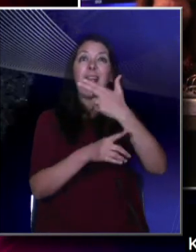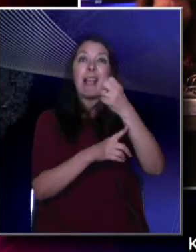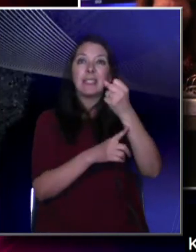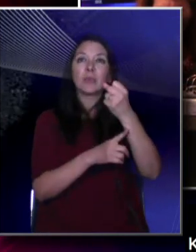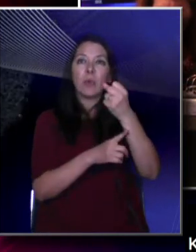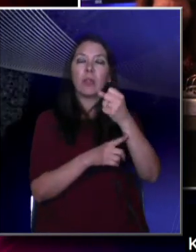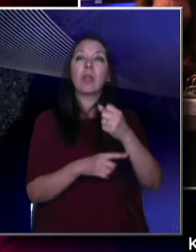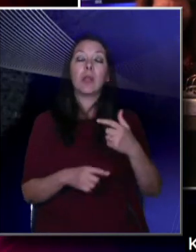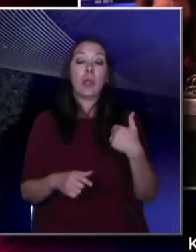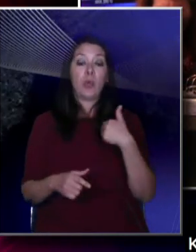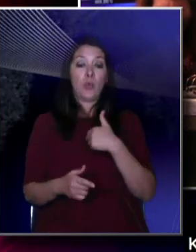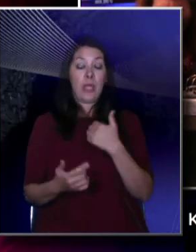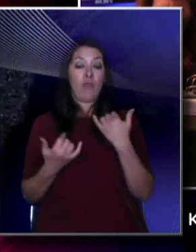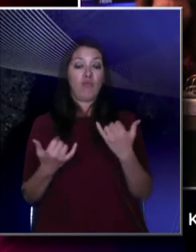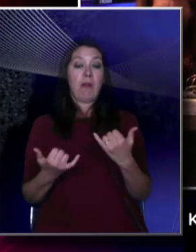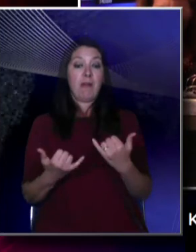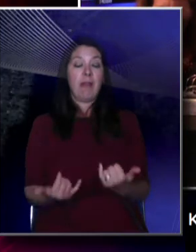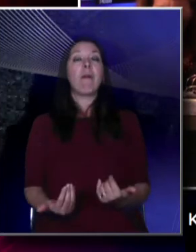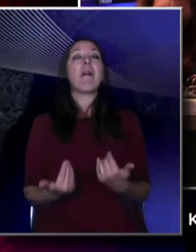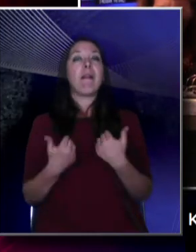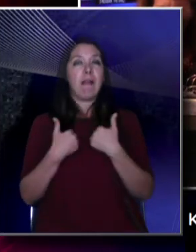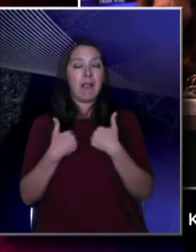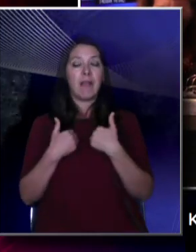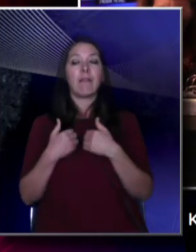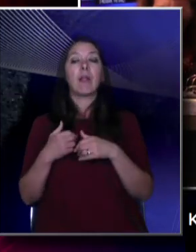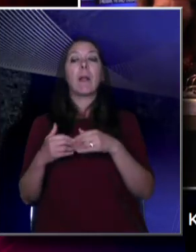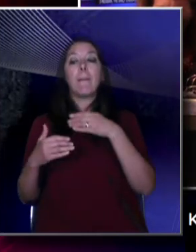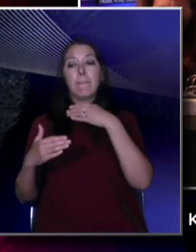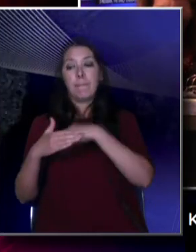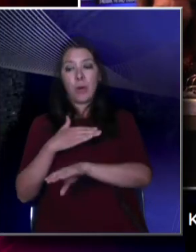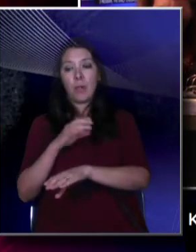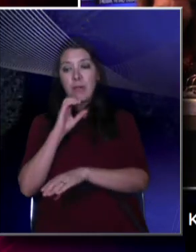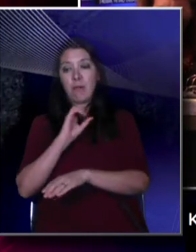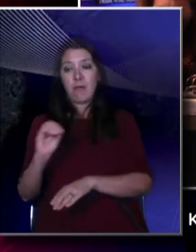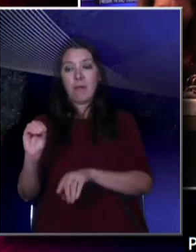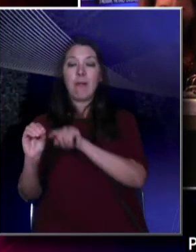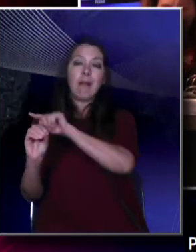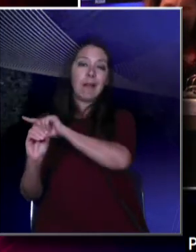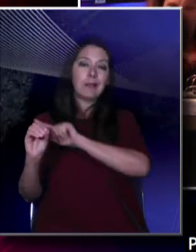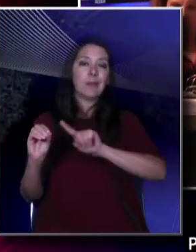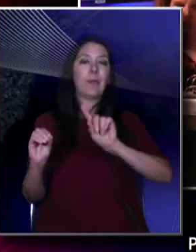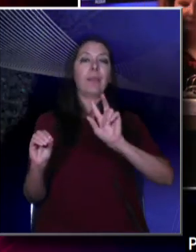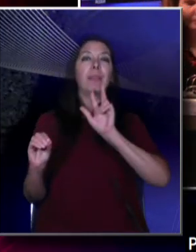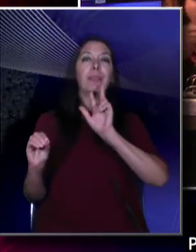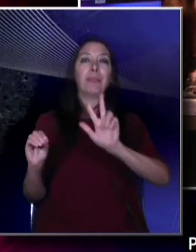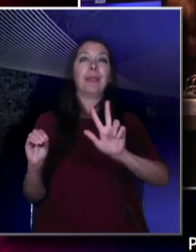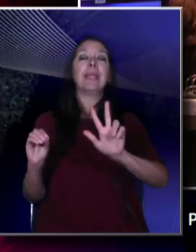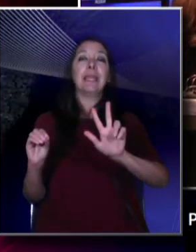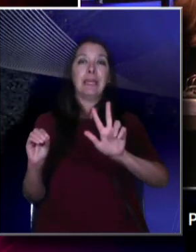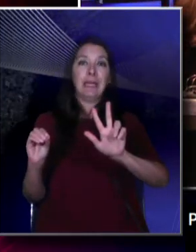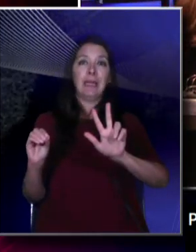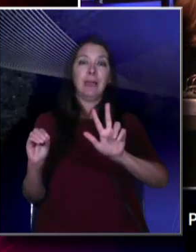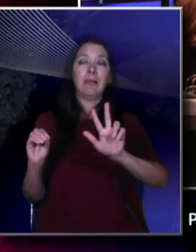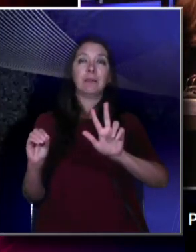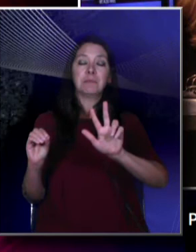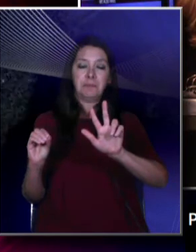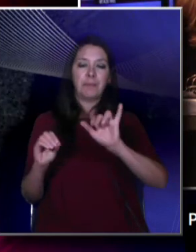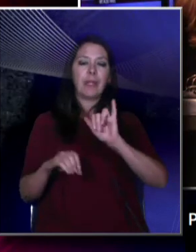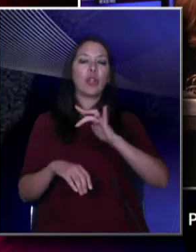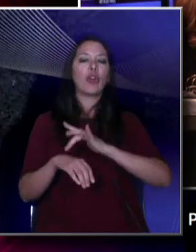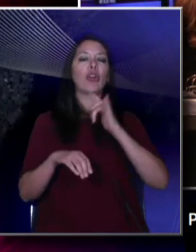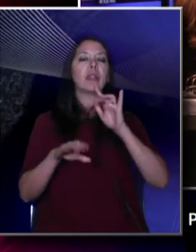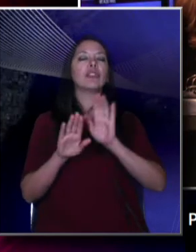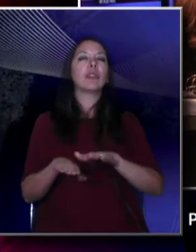3 program, the Early Childhood Family Education Program. We also have